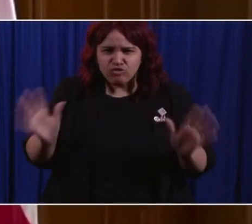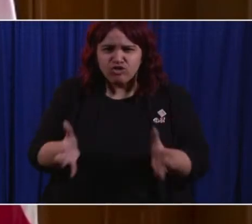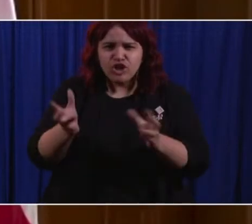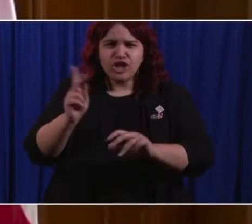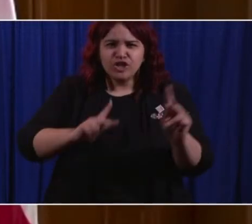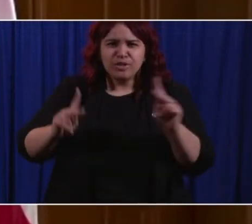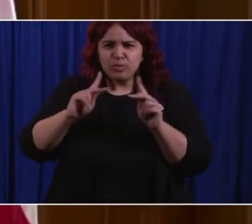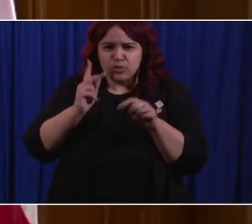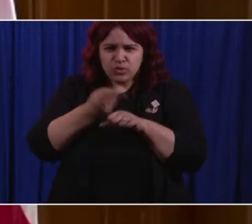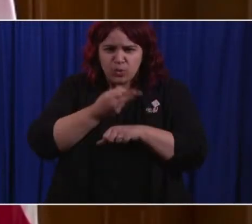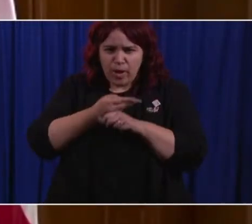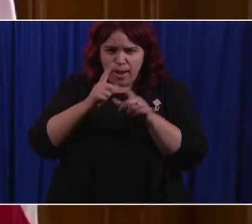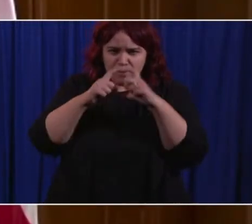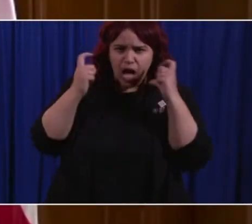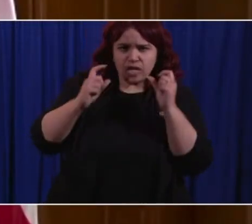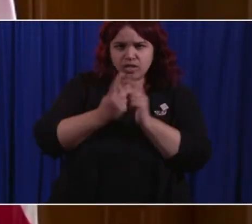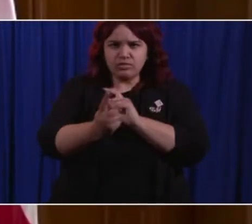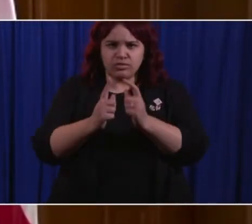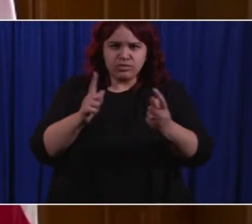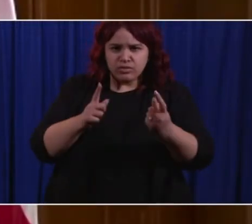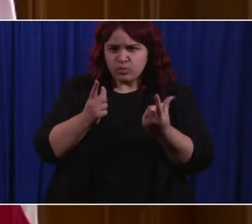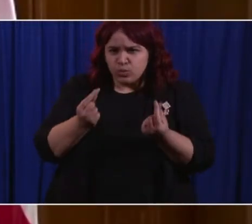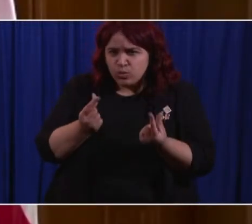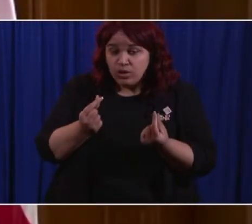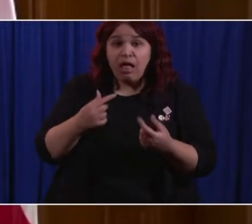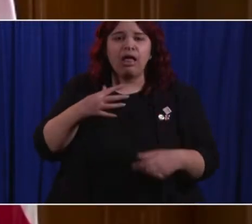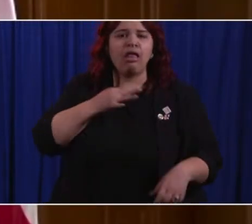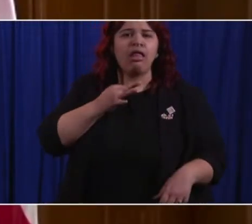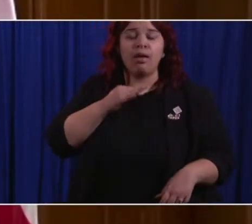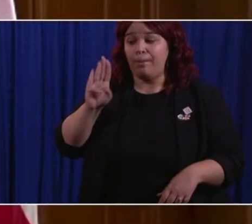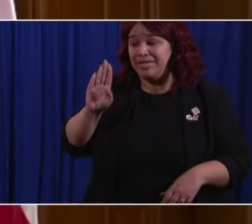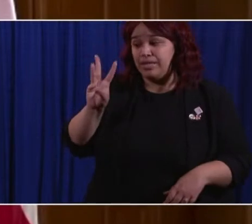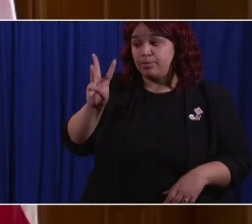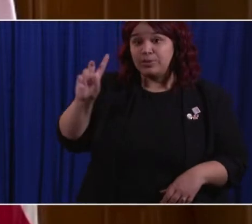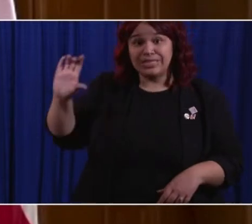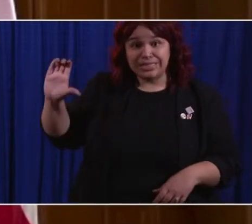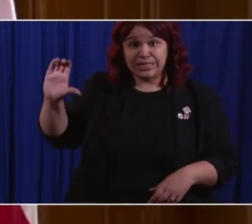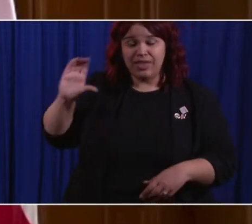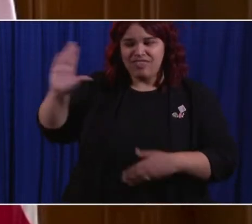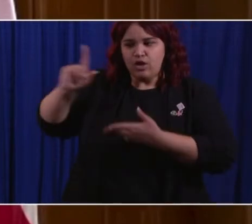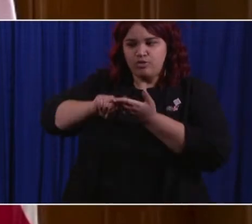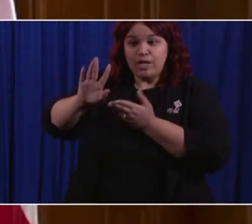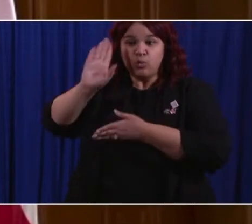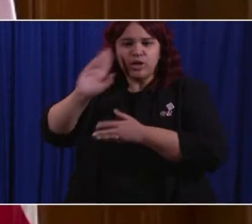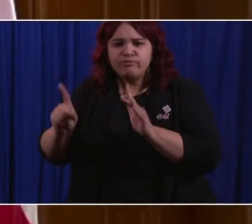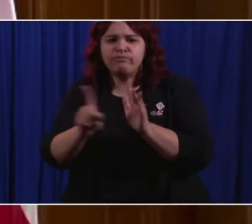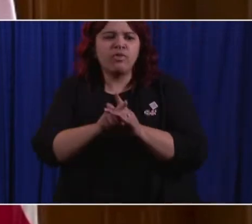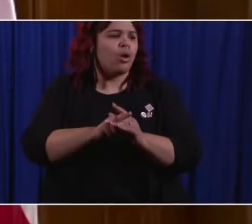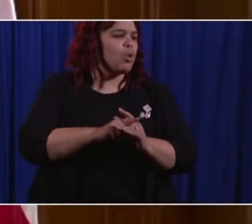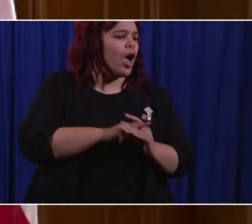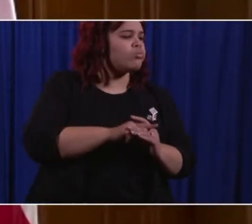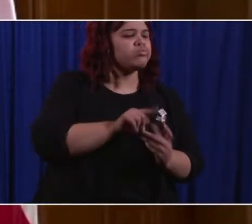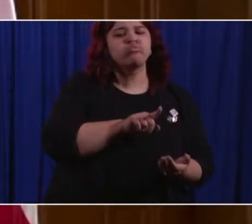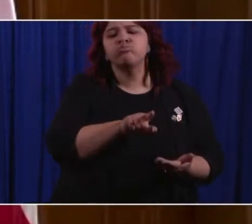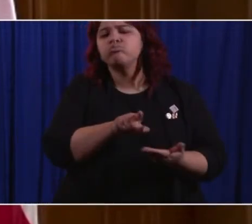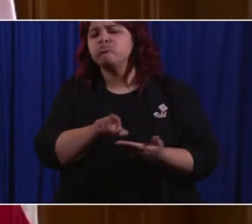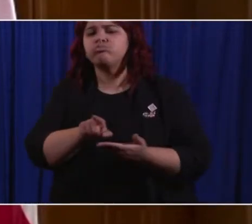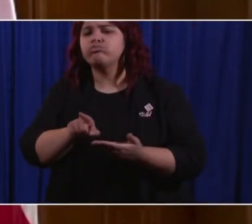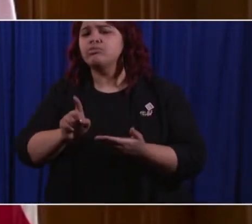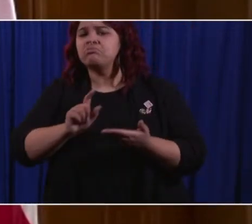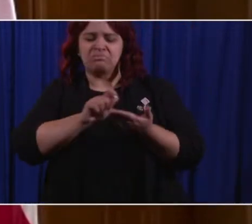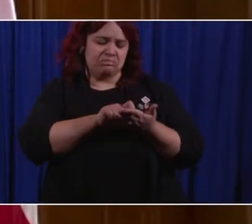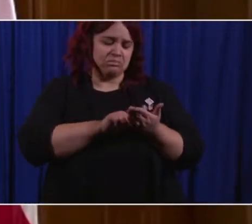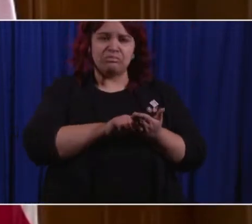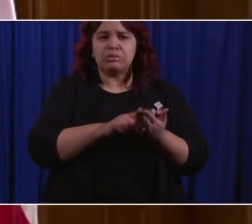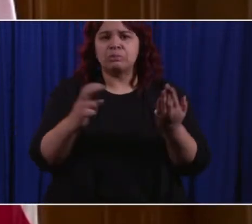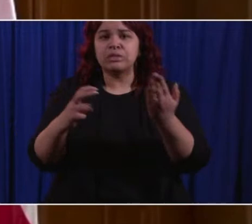BWC inspectors, or will enforcement be left up to local health departments? Will enforcement continue to be a priority, or are we relying on